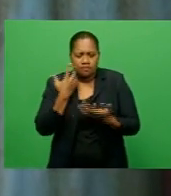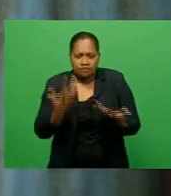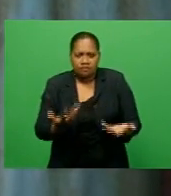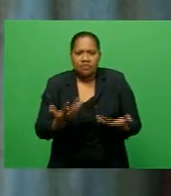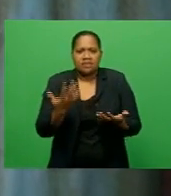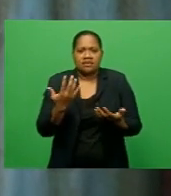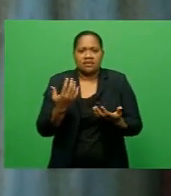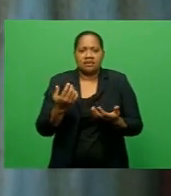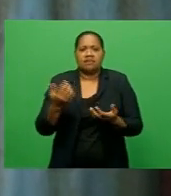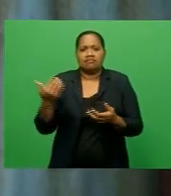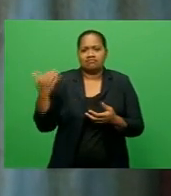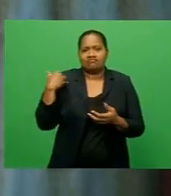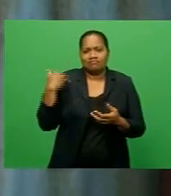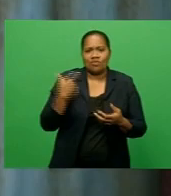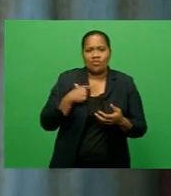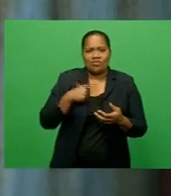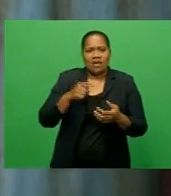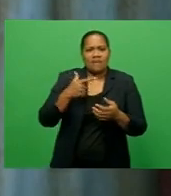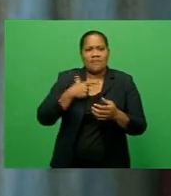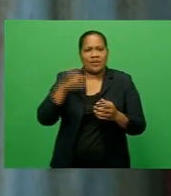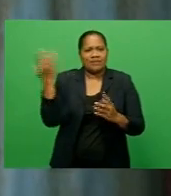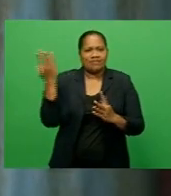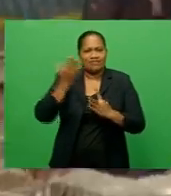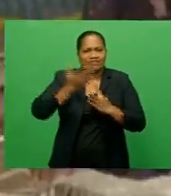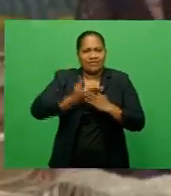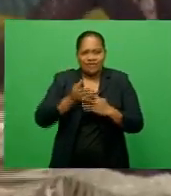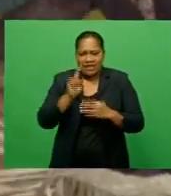affected due to social gathering restrictions.